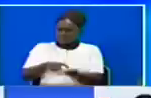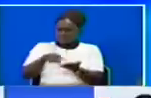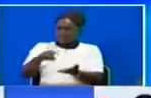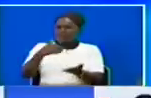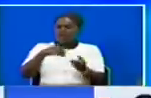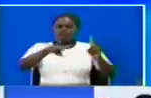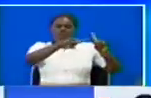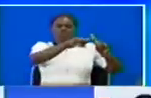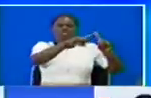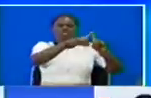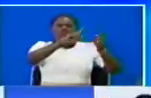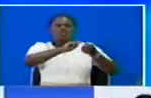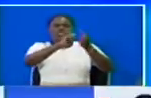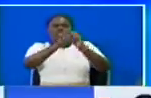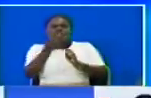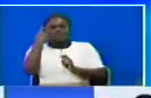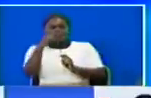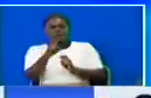positive changes to the committee.